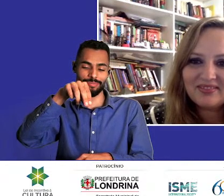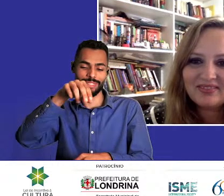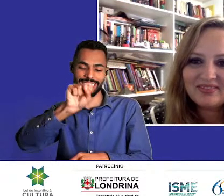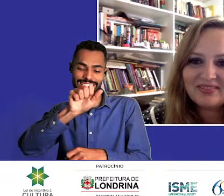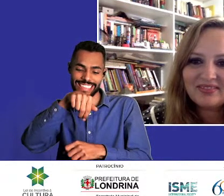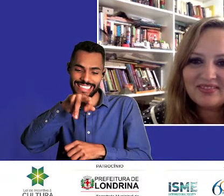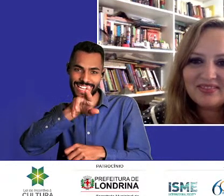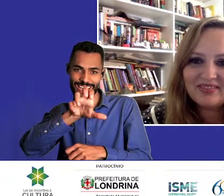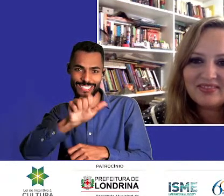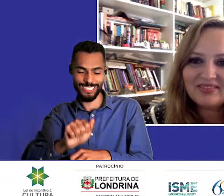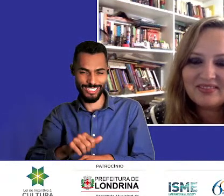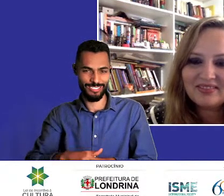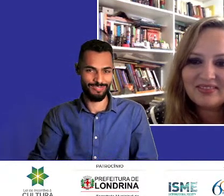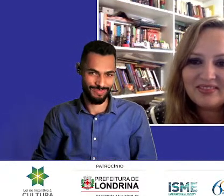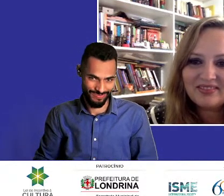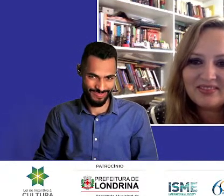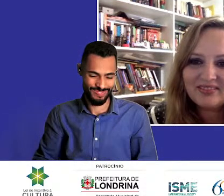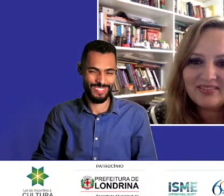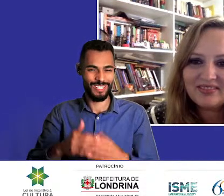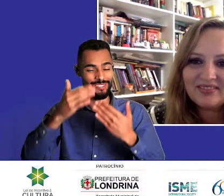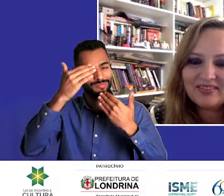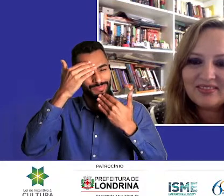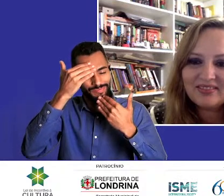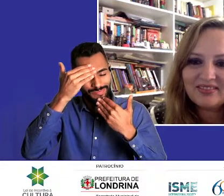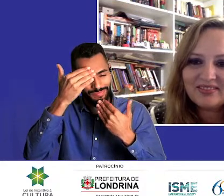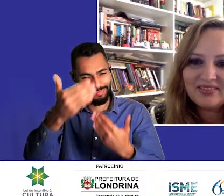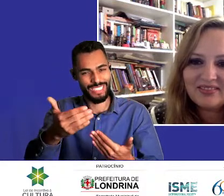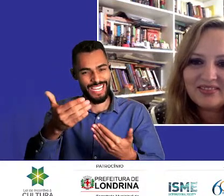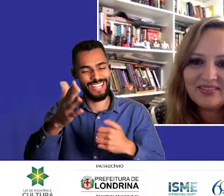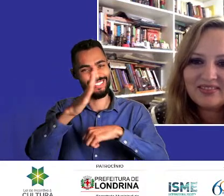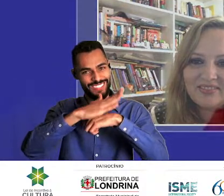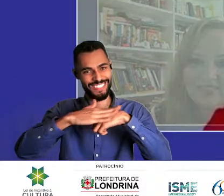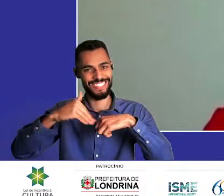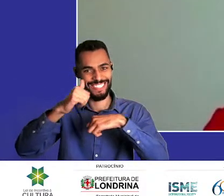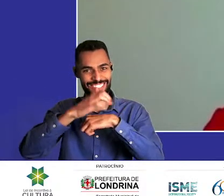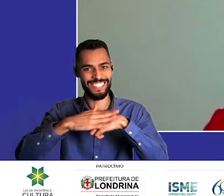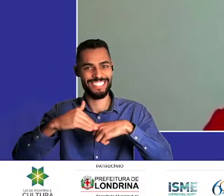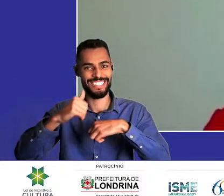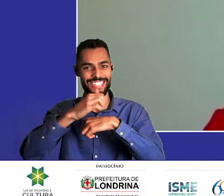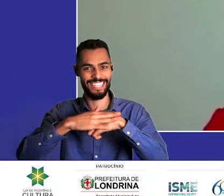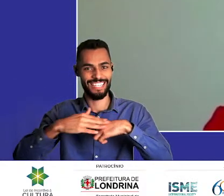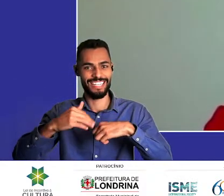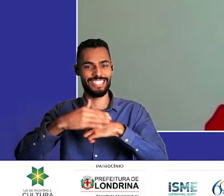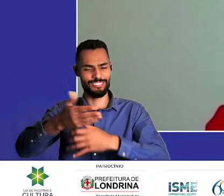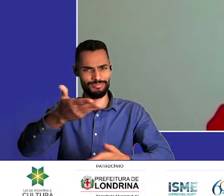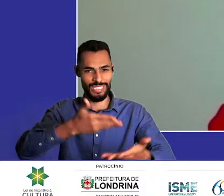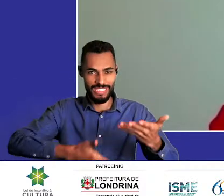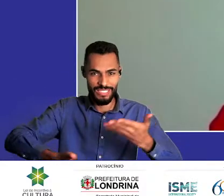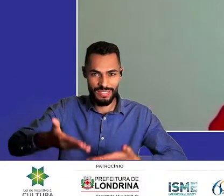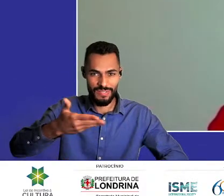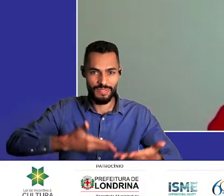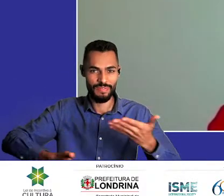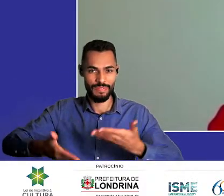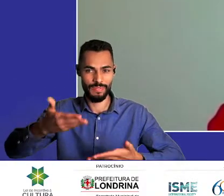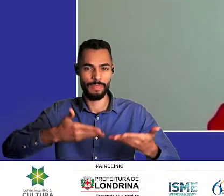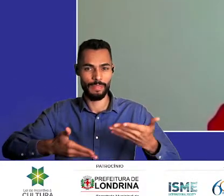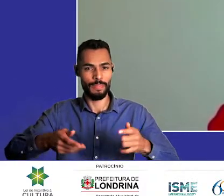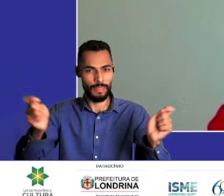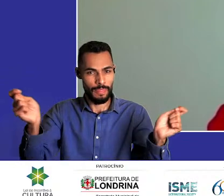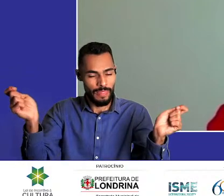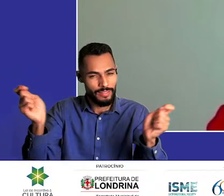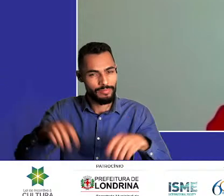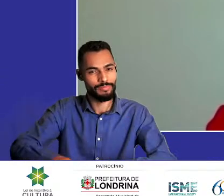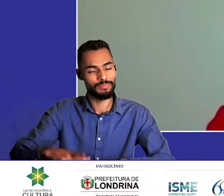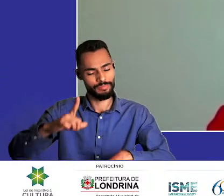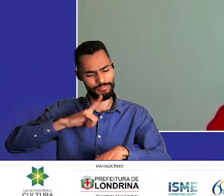their generosity in contributing to structure this symposium in its form